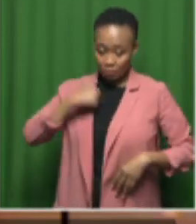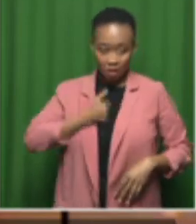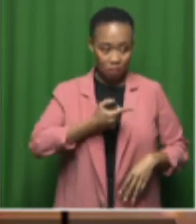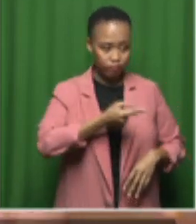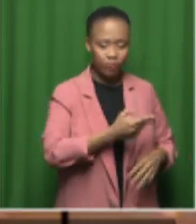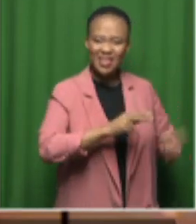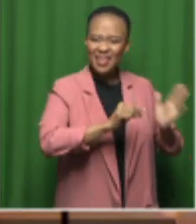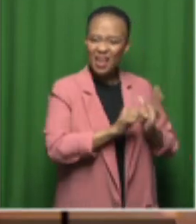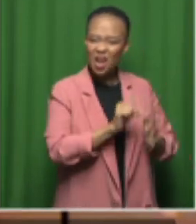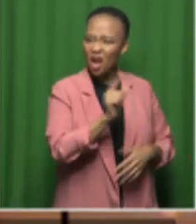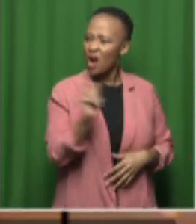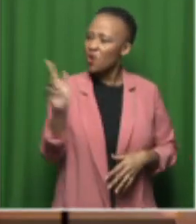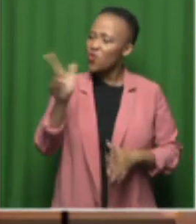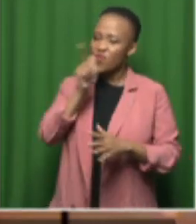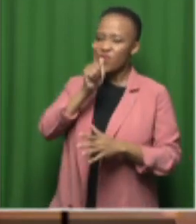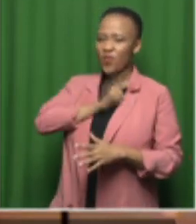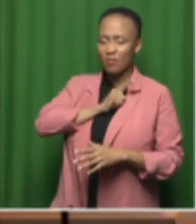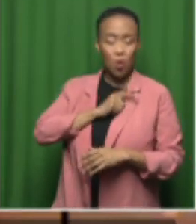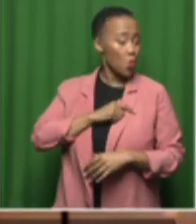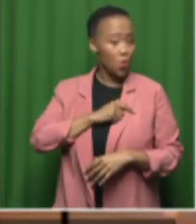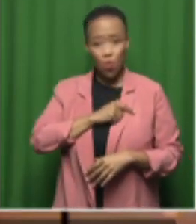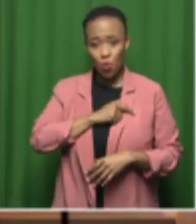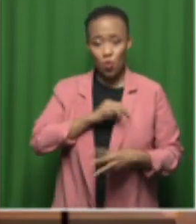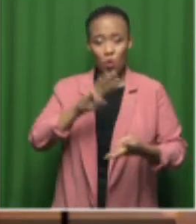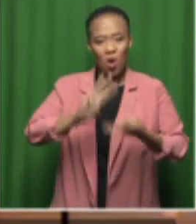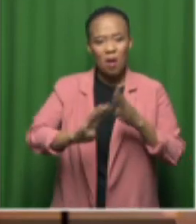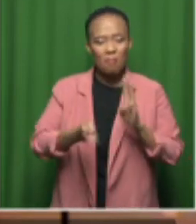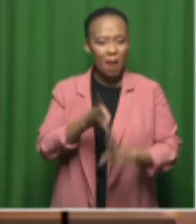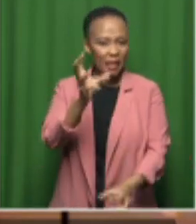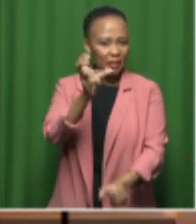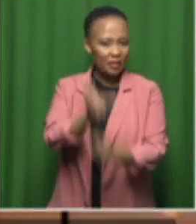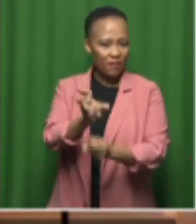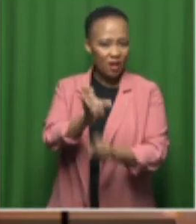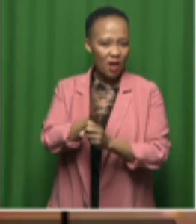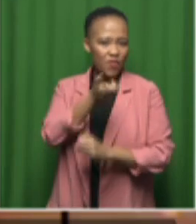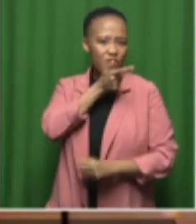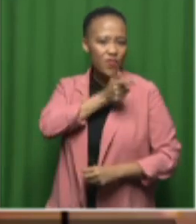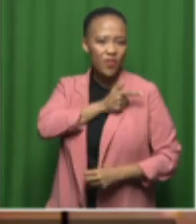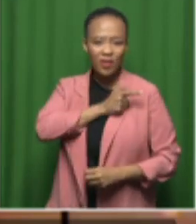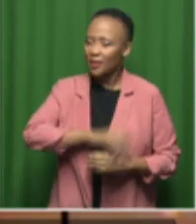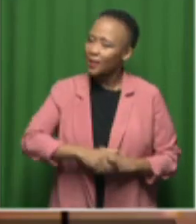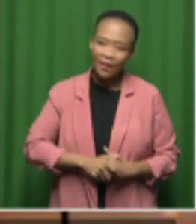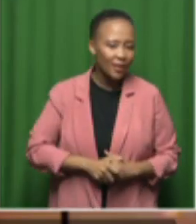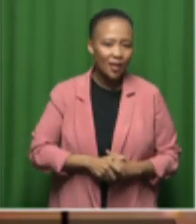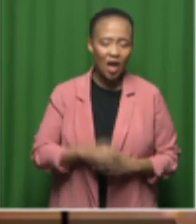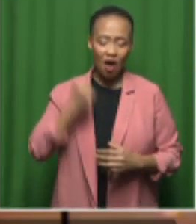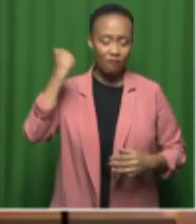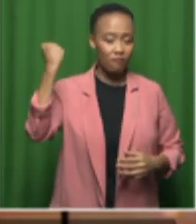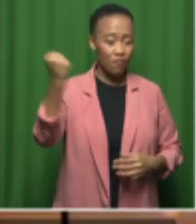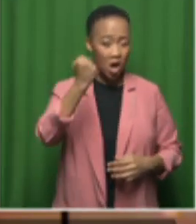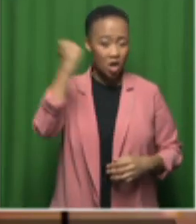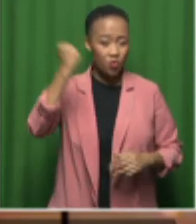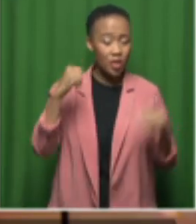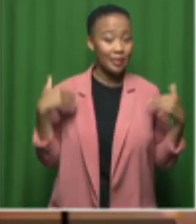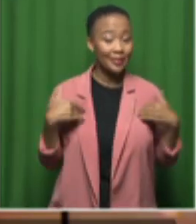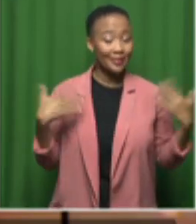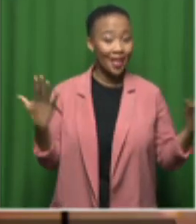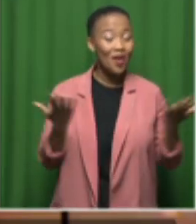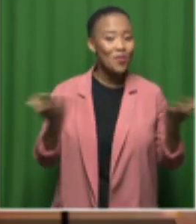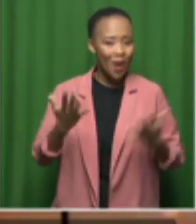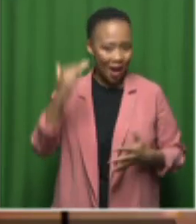know what, maths is hard and you know, everything like that. So I think victory begins within the mind before